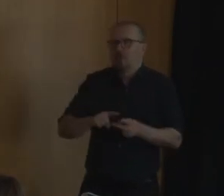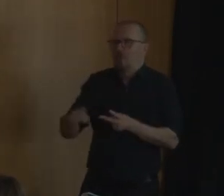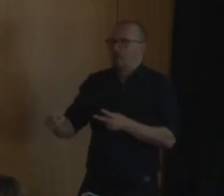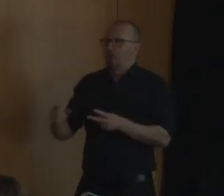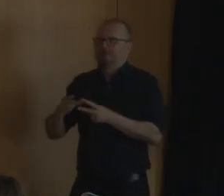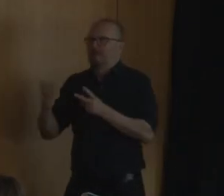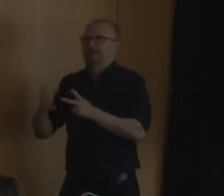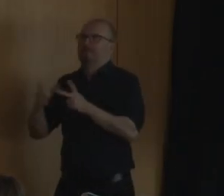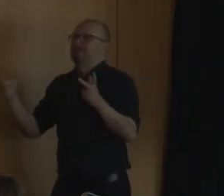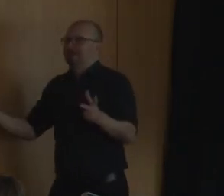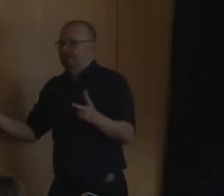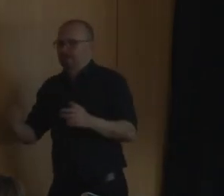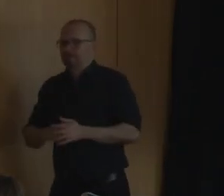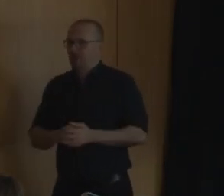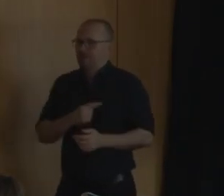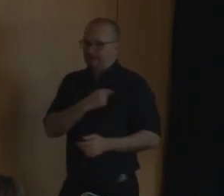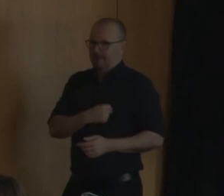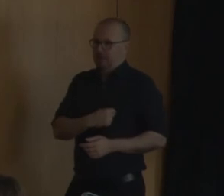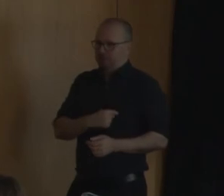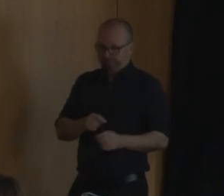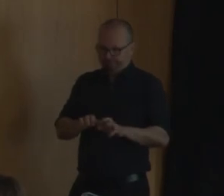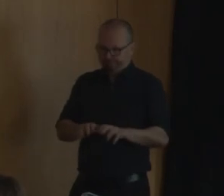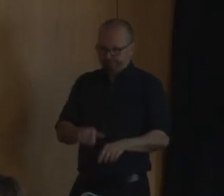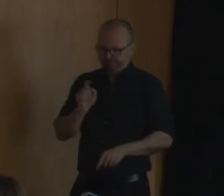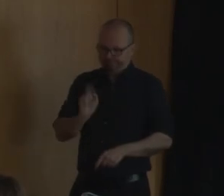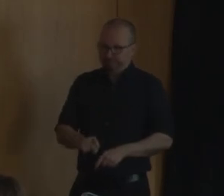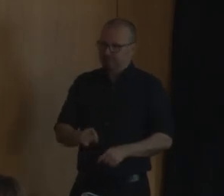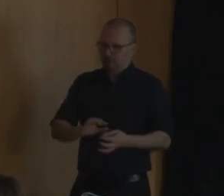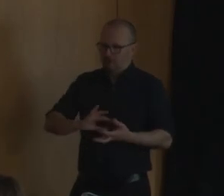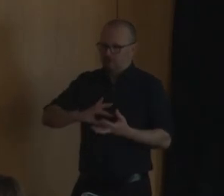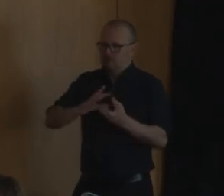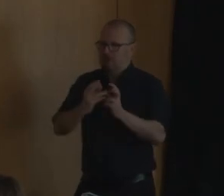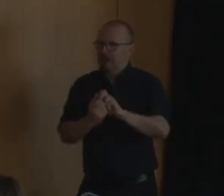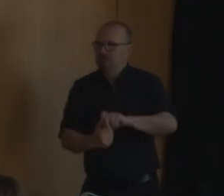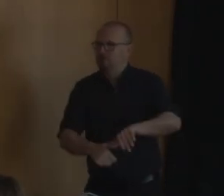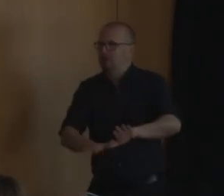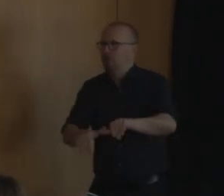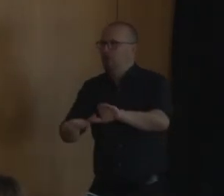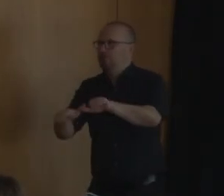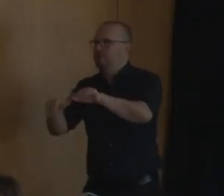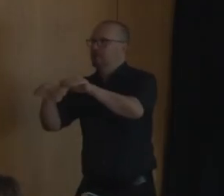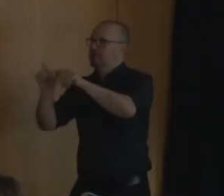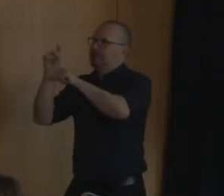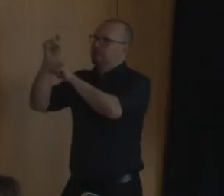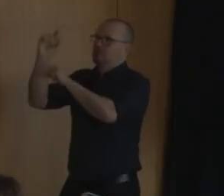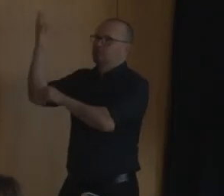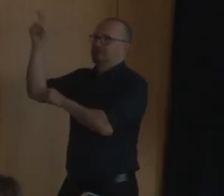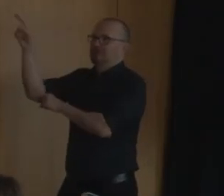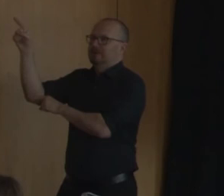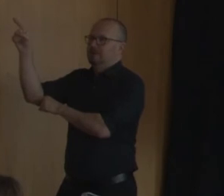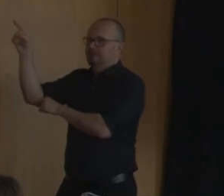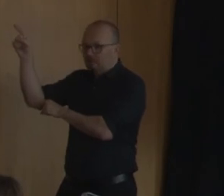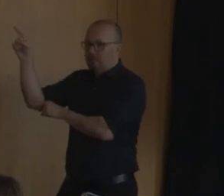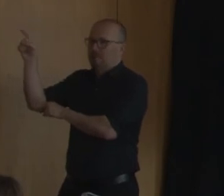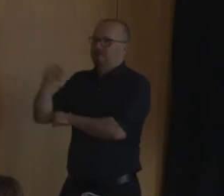pledge shapeshifts into a bird, like Māori, and joins the kōwhai tree. And you can also opt into an email which offers